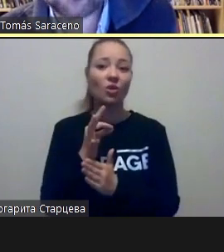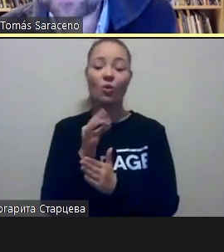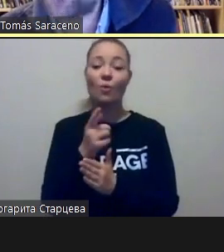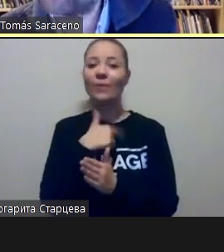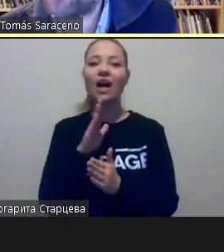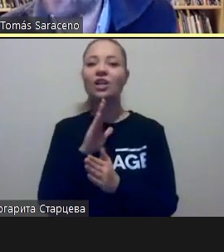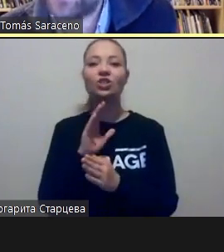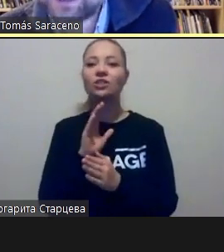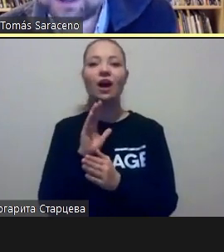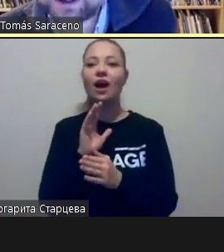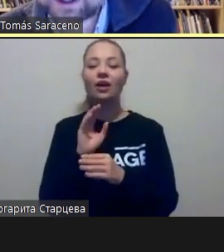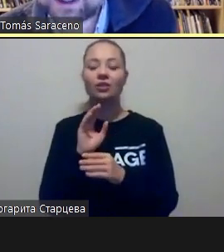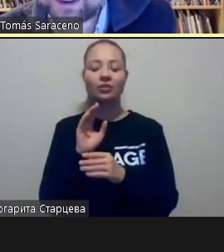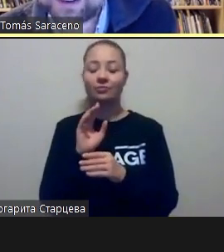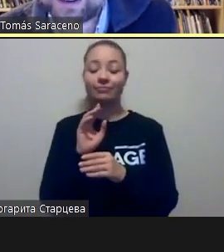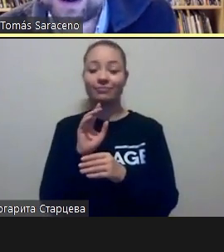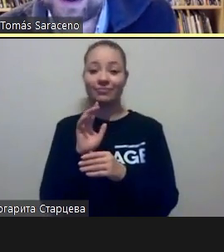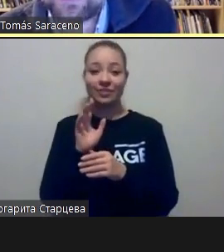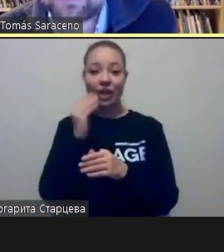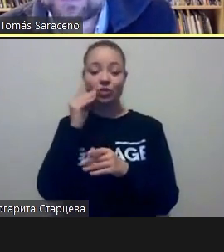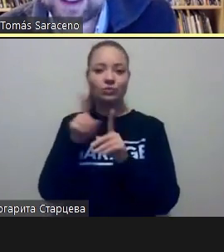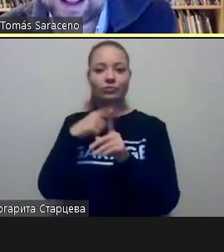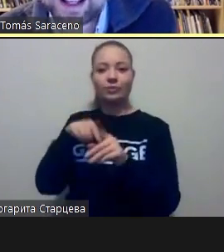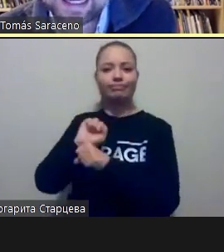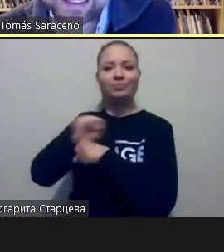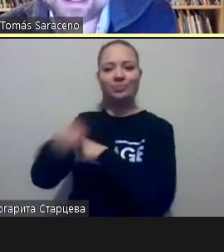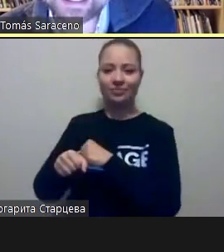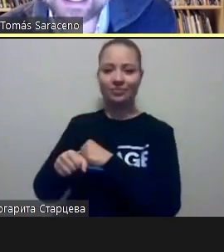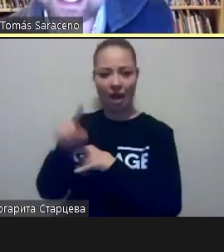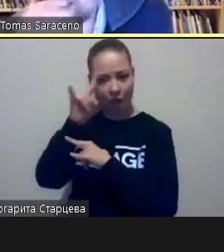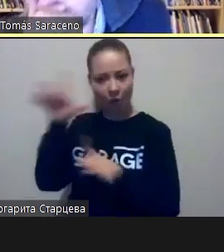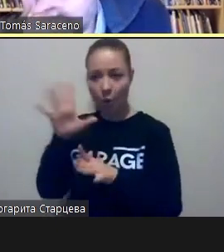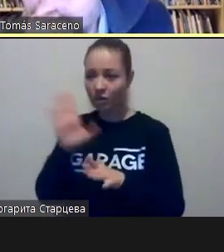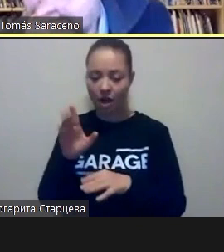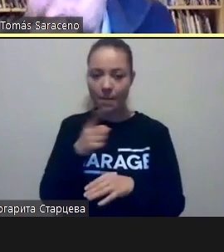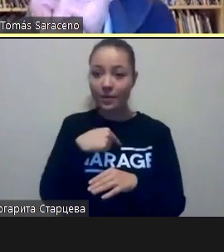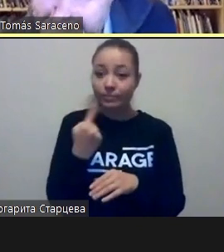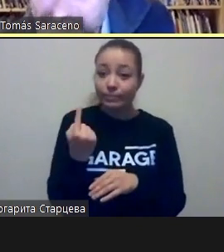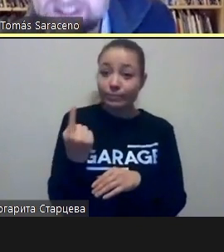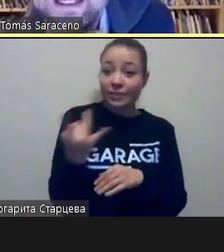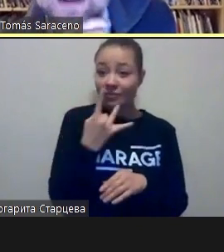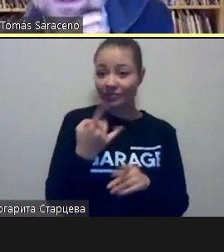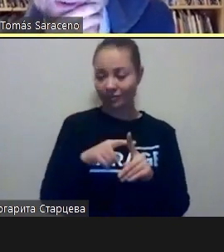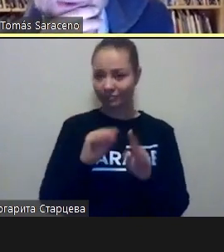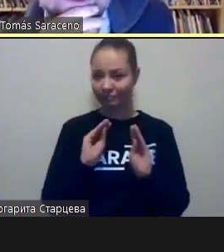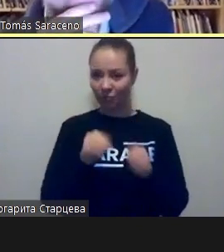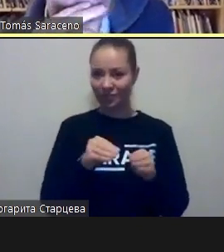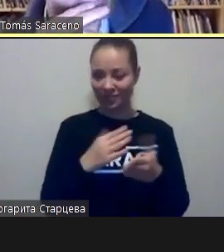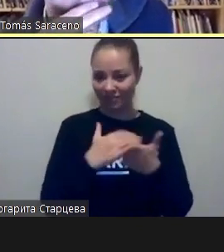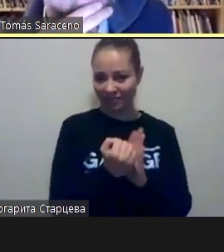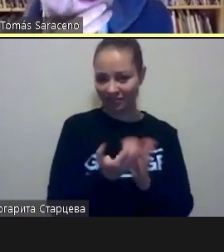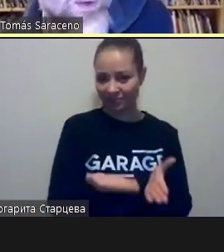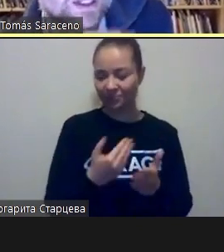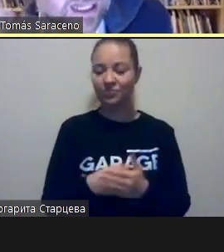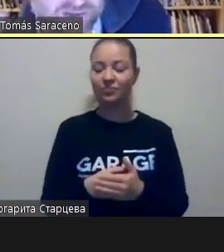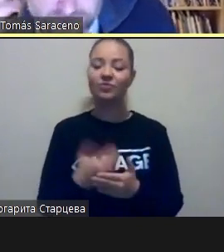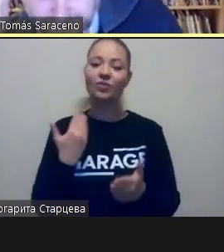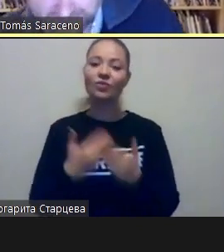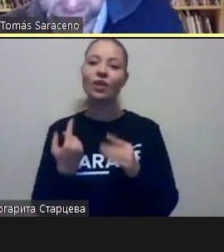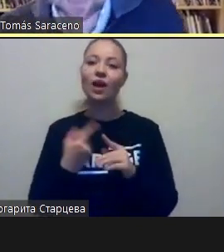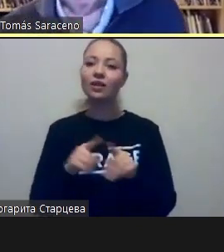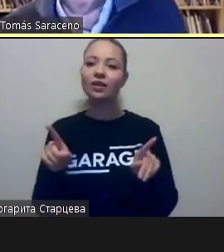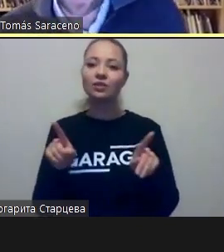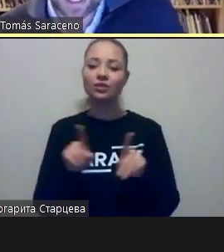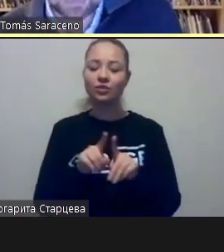I mean, we play a little bit also this idea, Neil Armstrong or this idea of